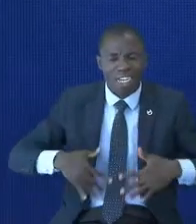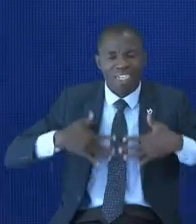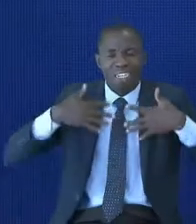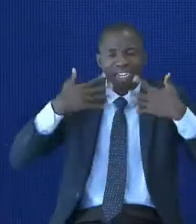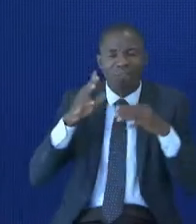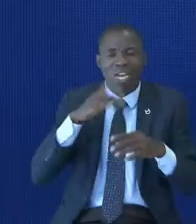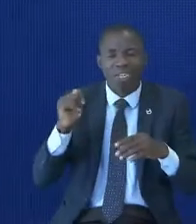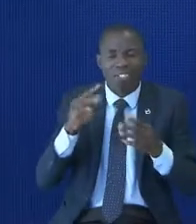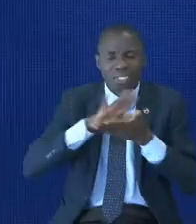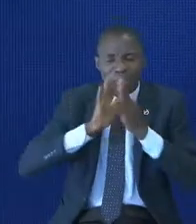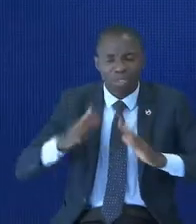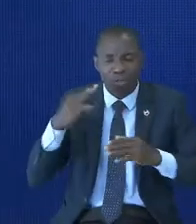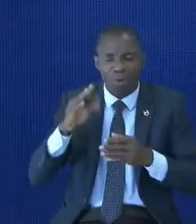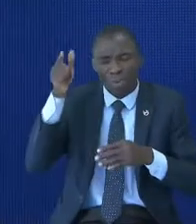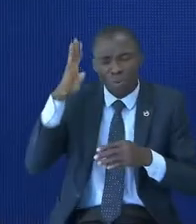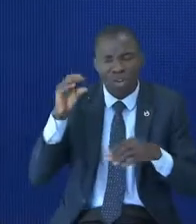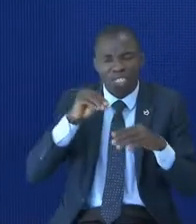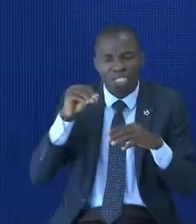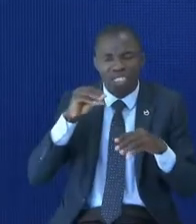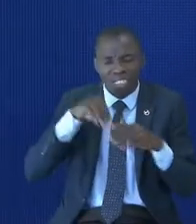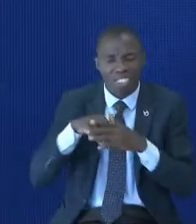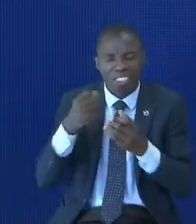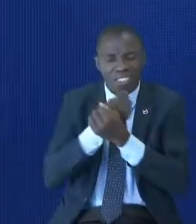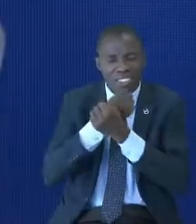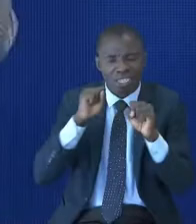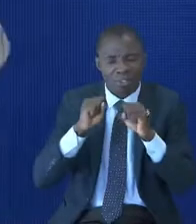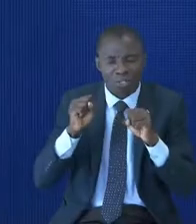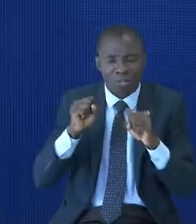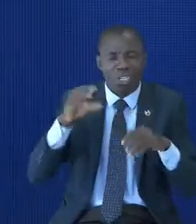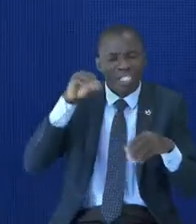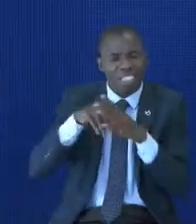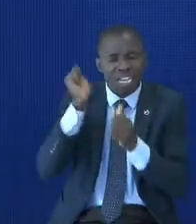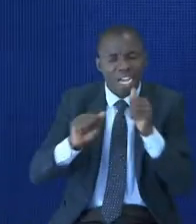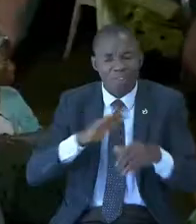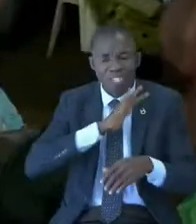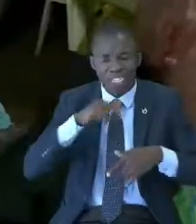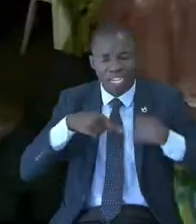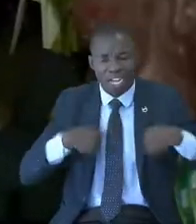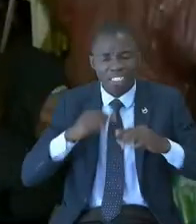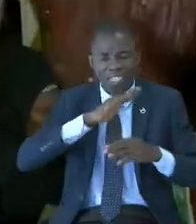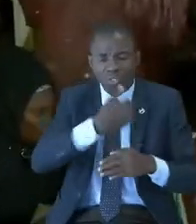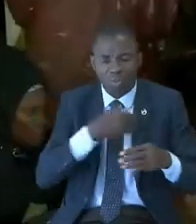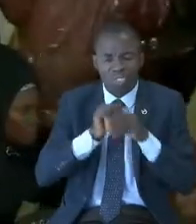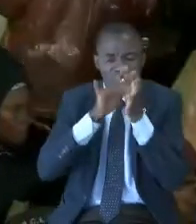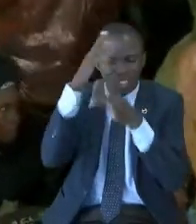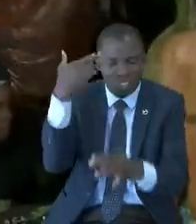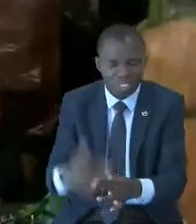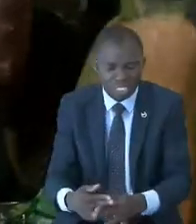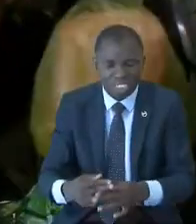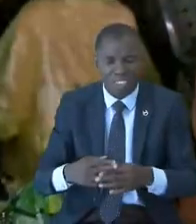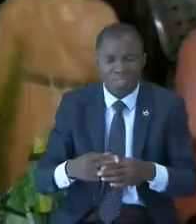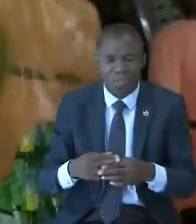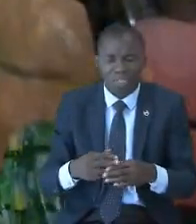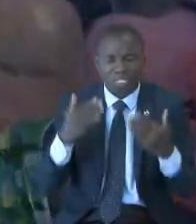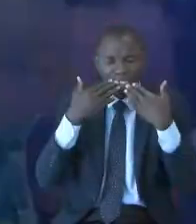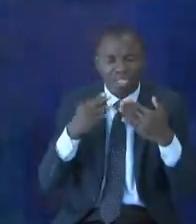in salvation in every heart, every soul, in Jesus' name.